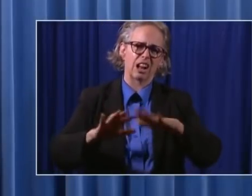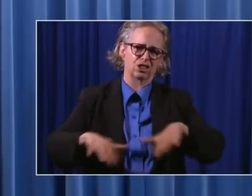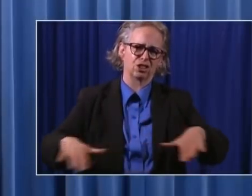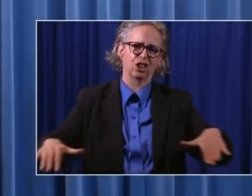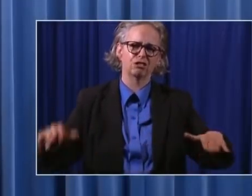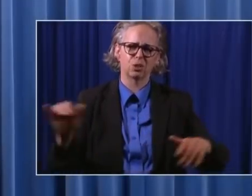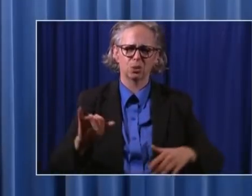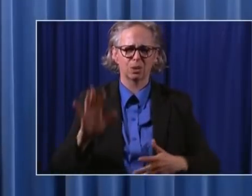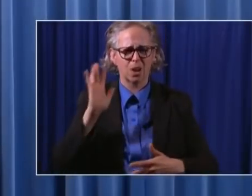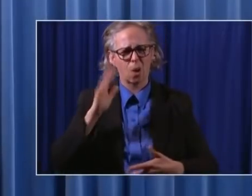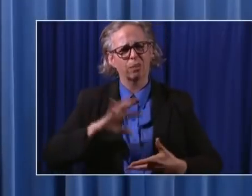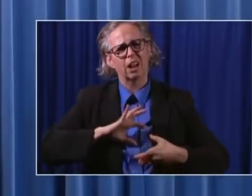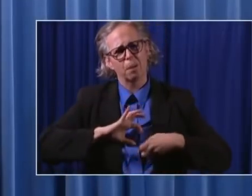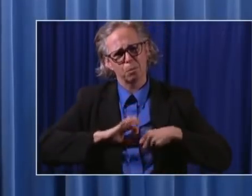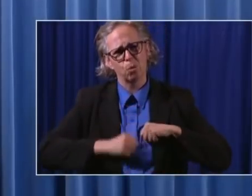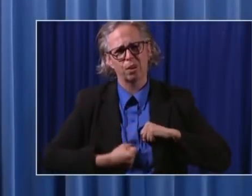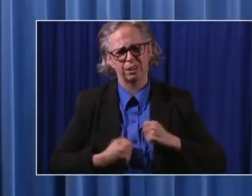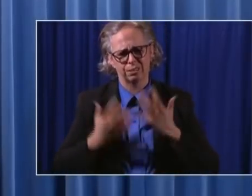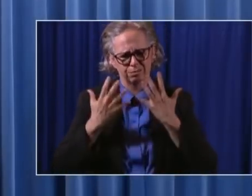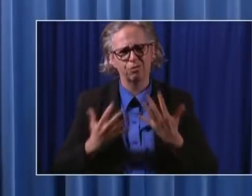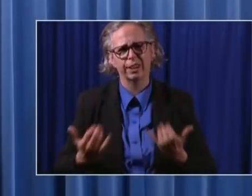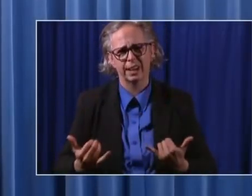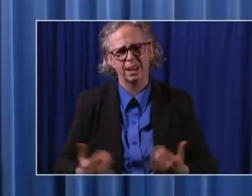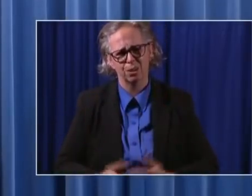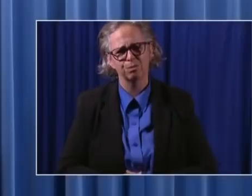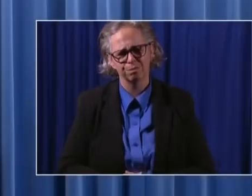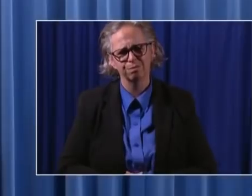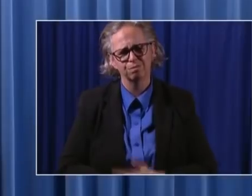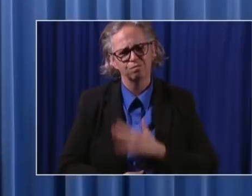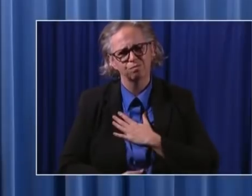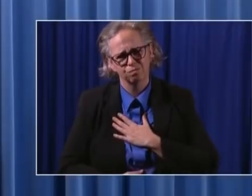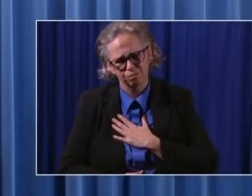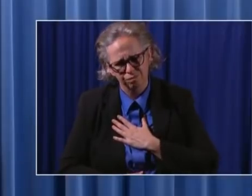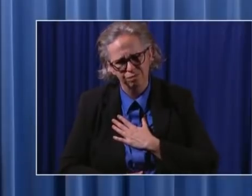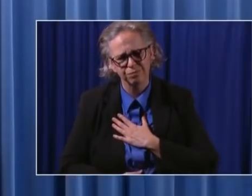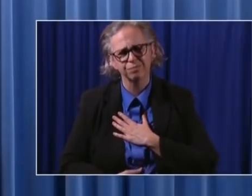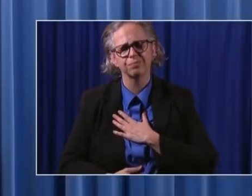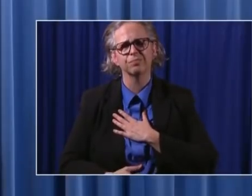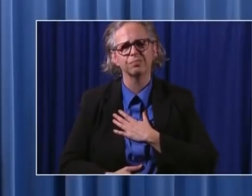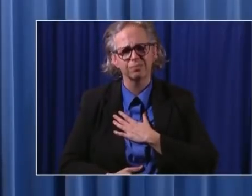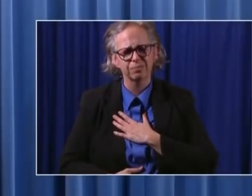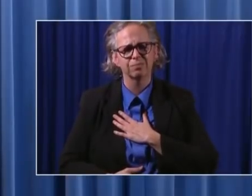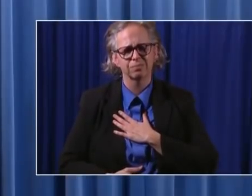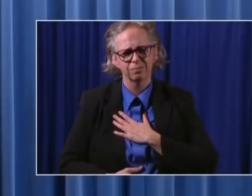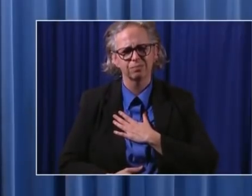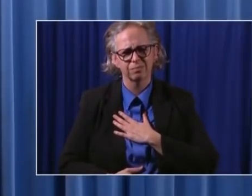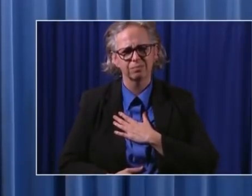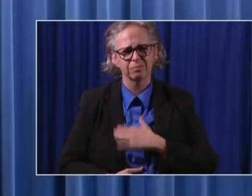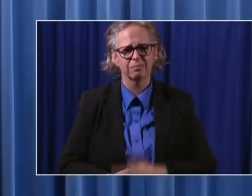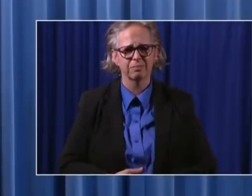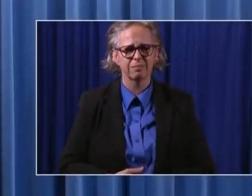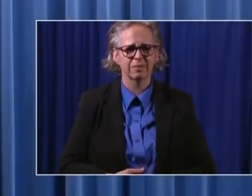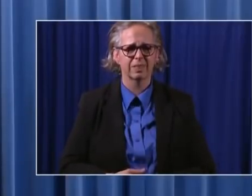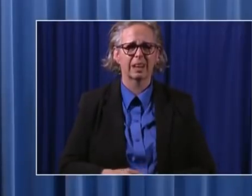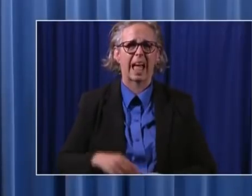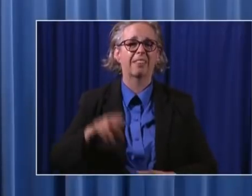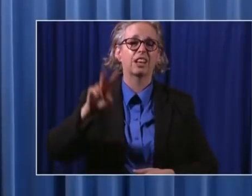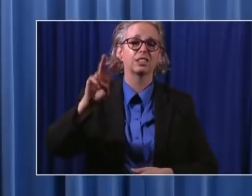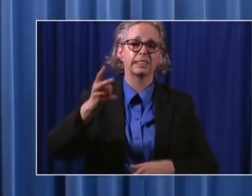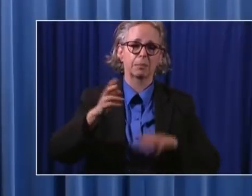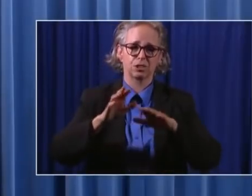that he loves so very, very much. Also, stepchildren, Sarah and